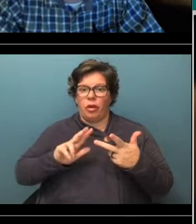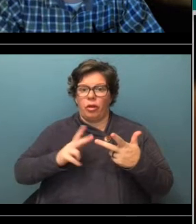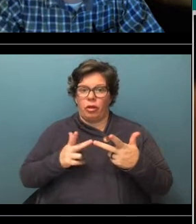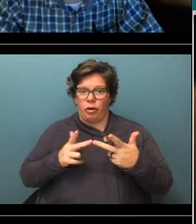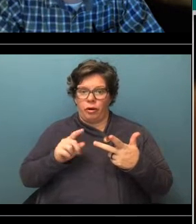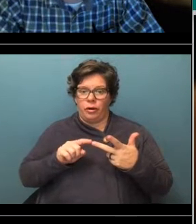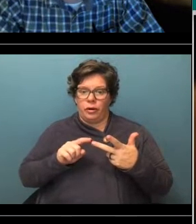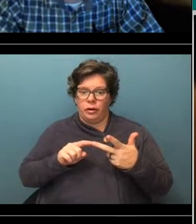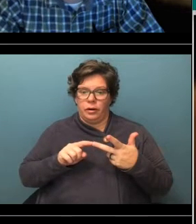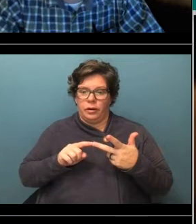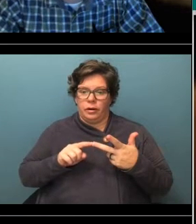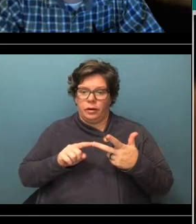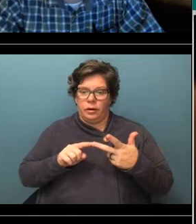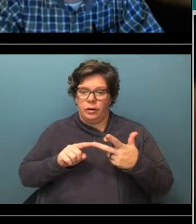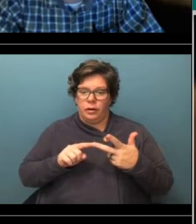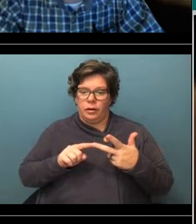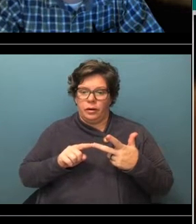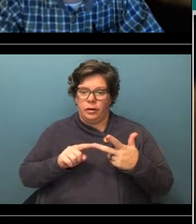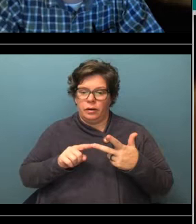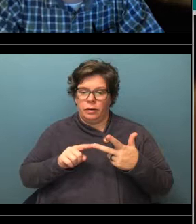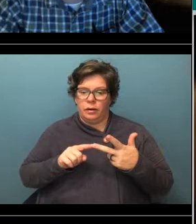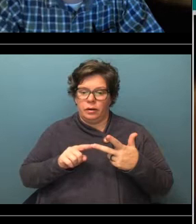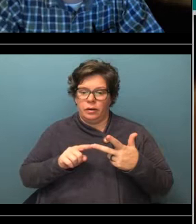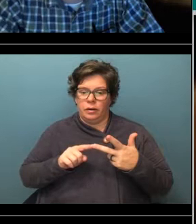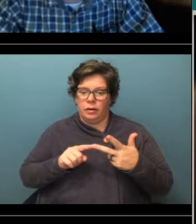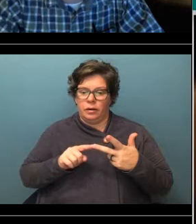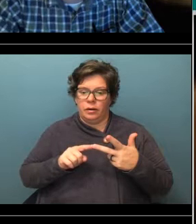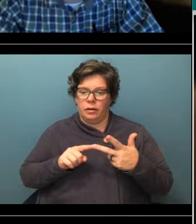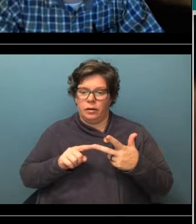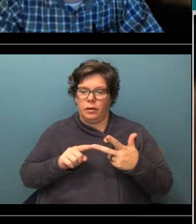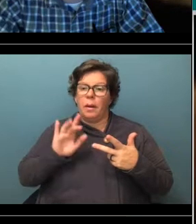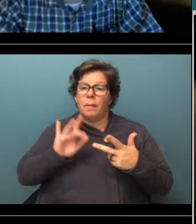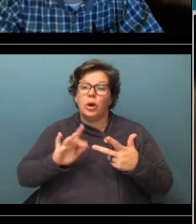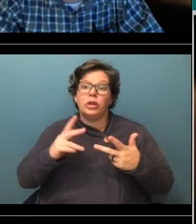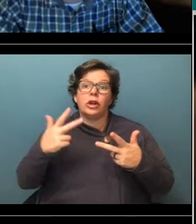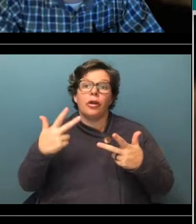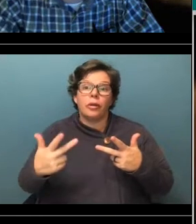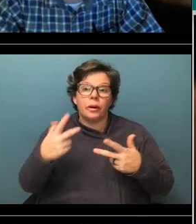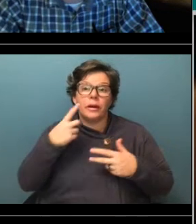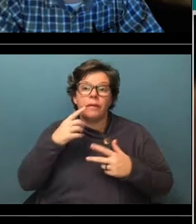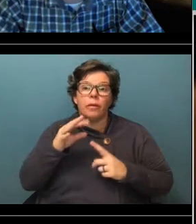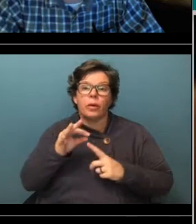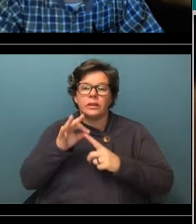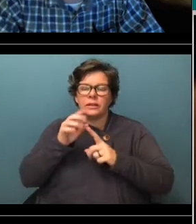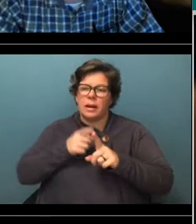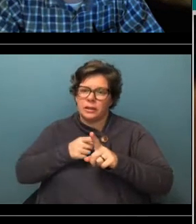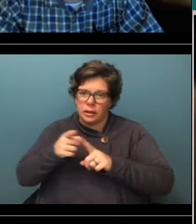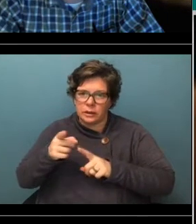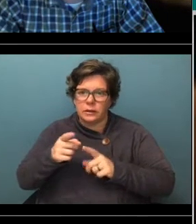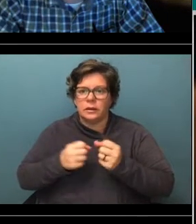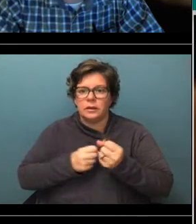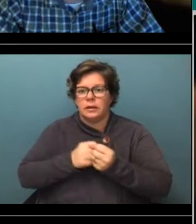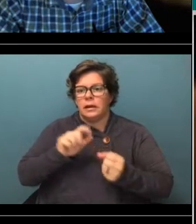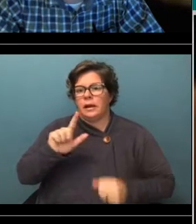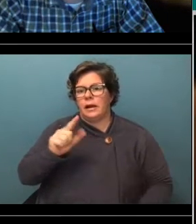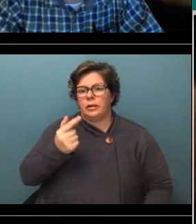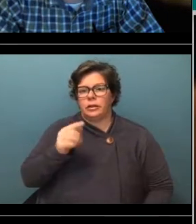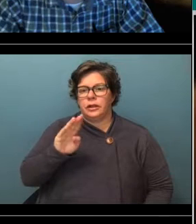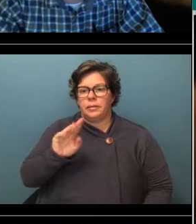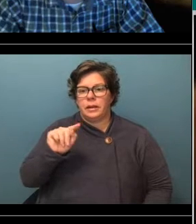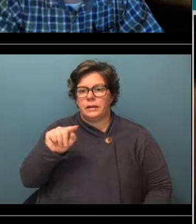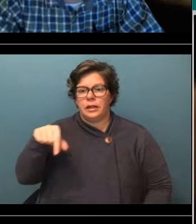option offers the caller to press 3 for specialized support for